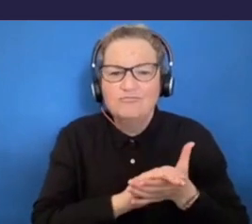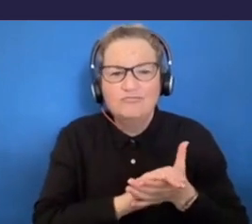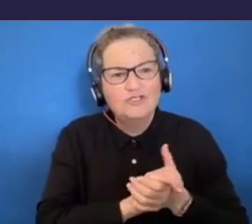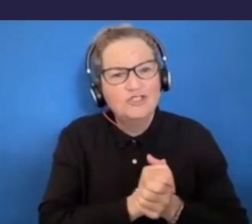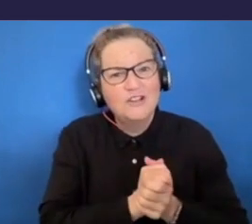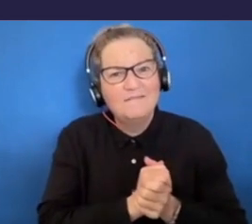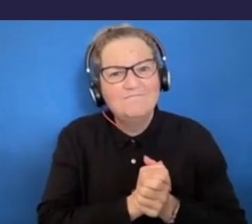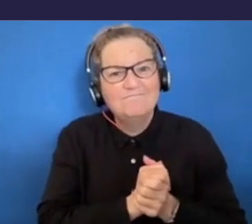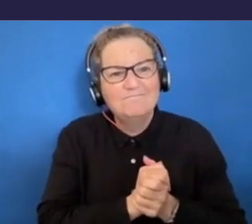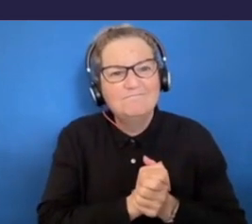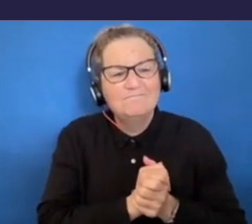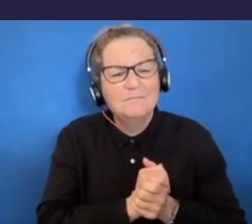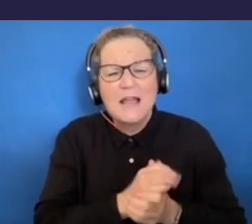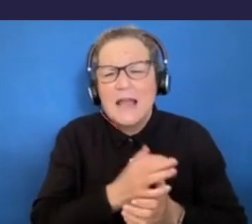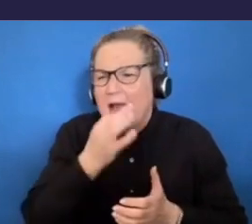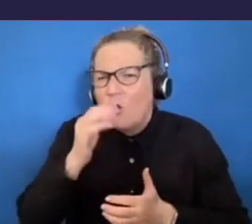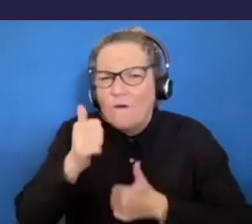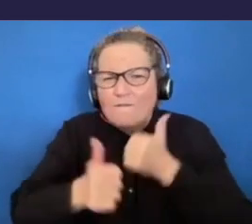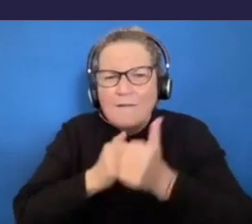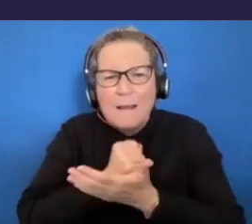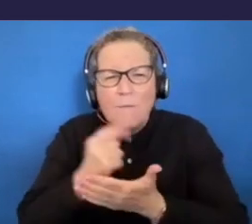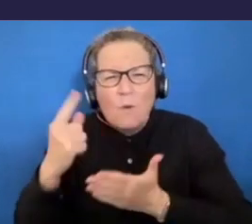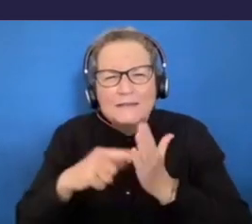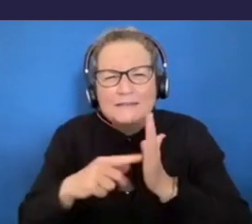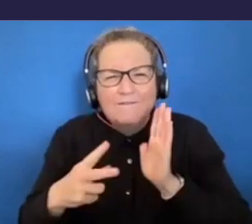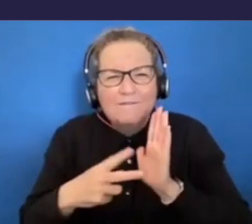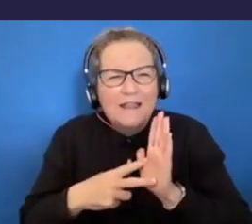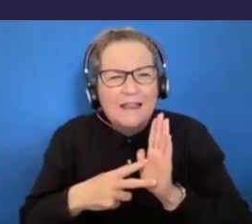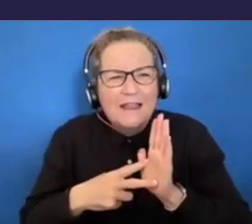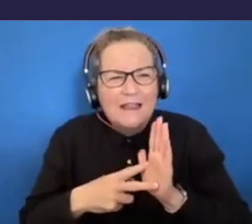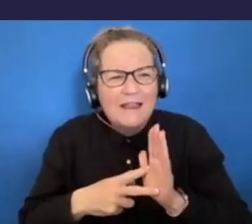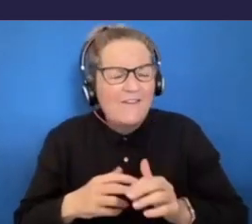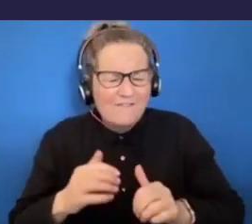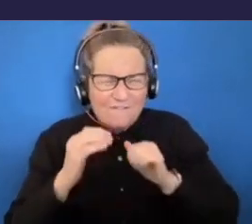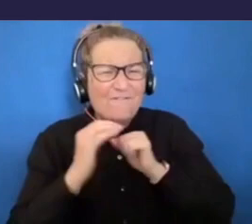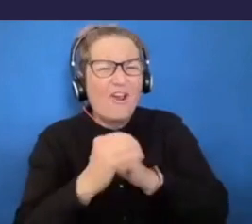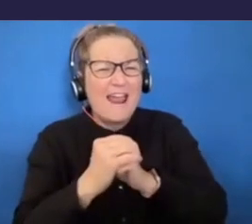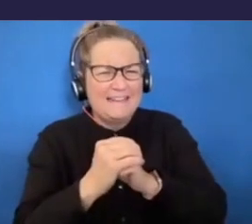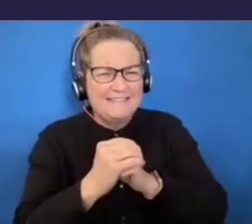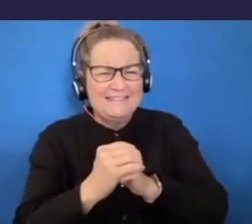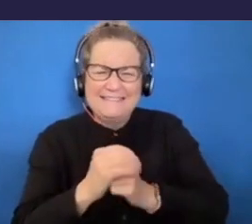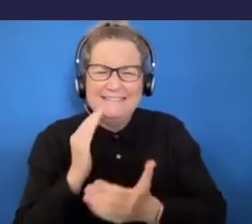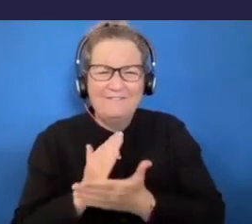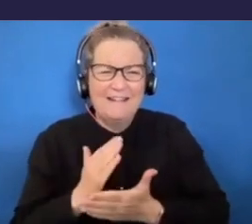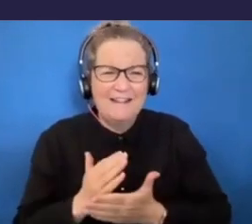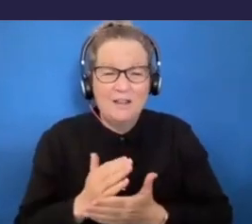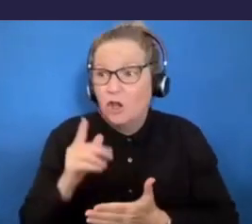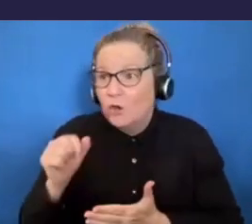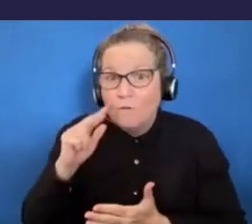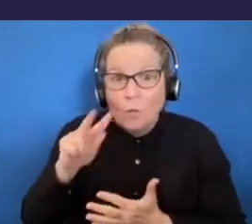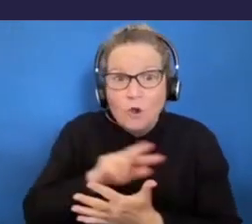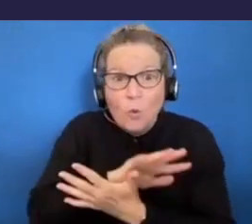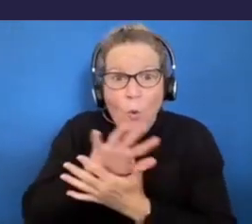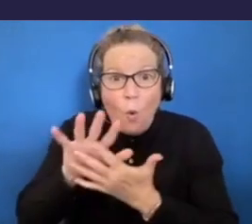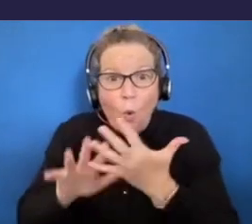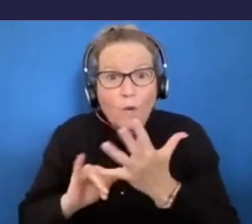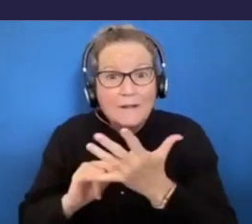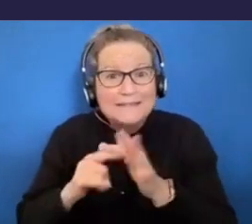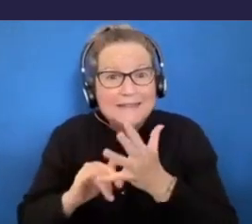your favourite TV show that you love to watch? Friends. Do you have every season? I haven't seen Who's your favourite